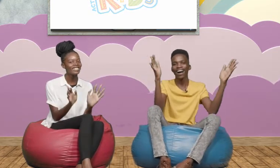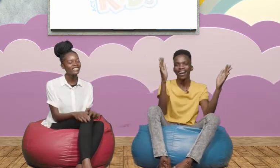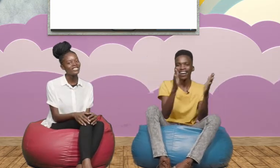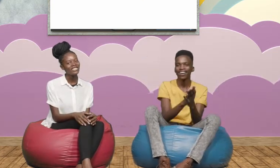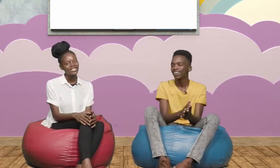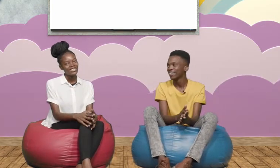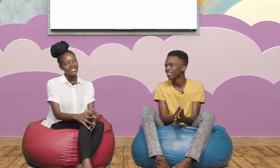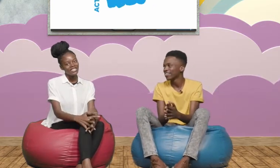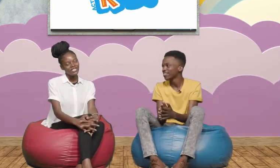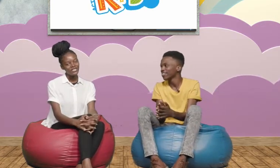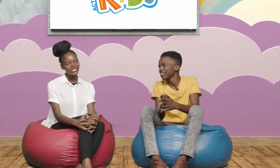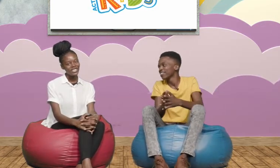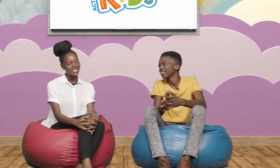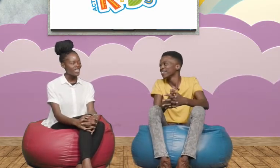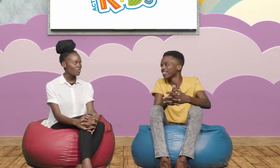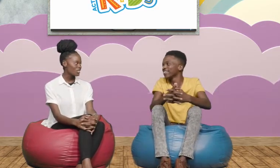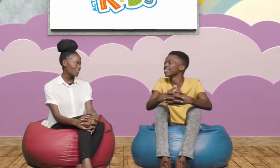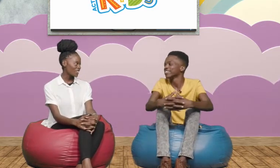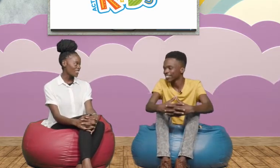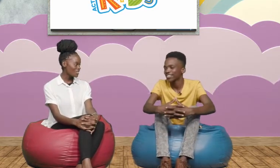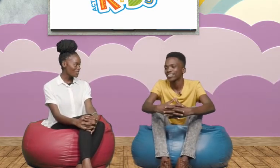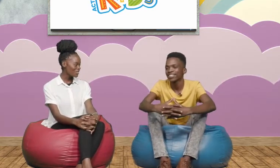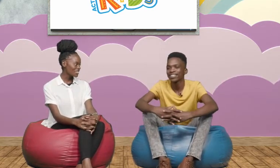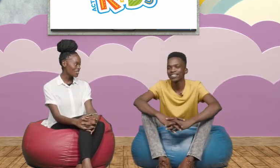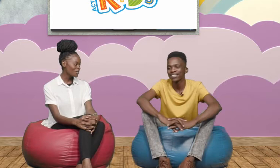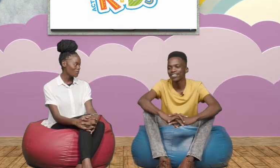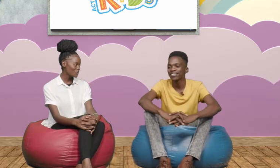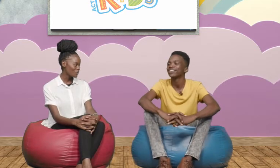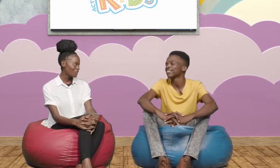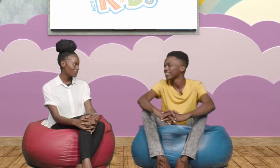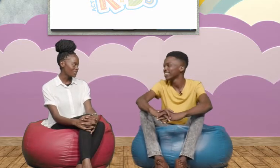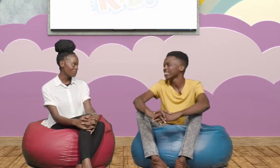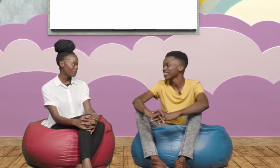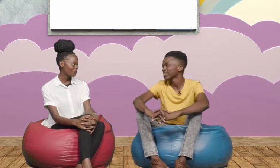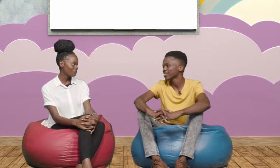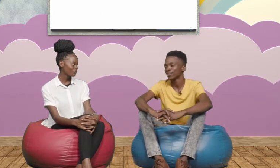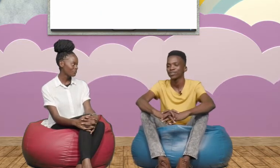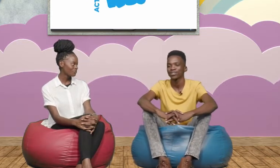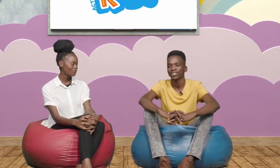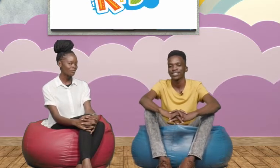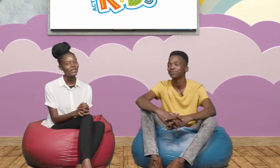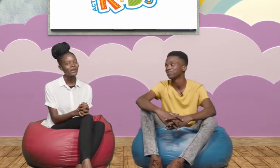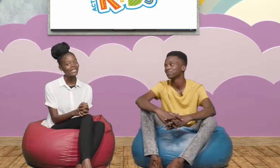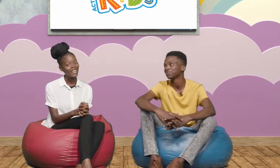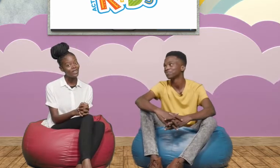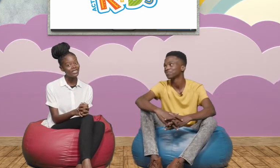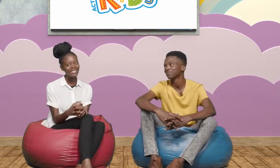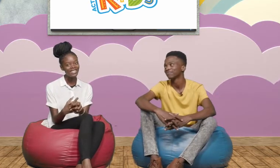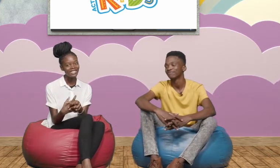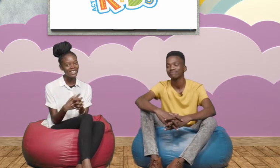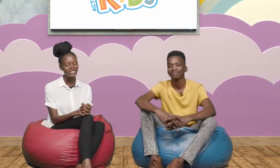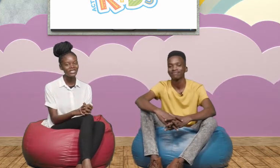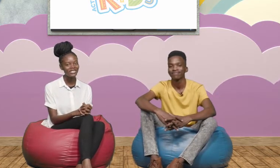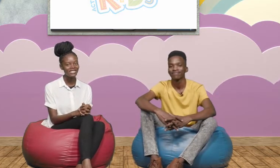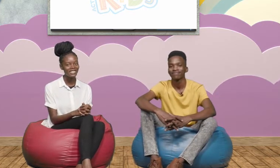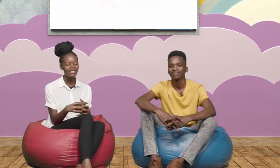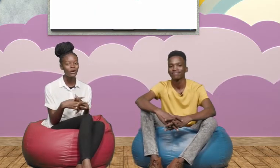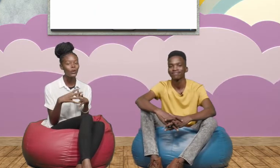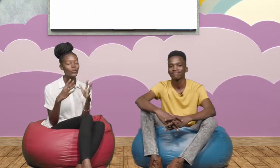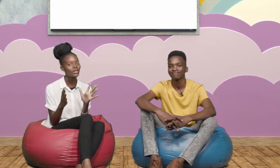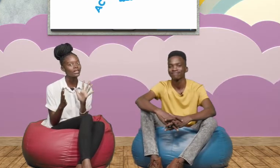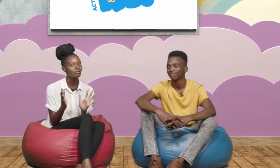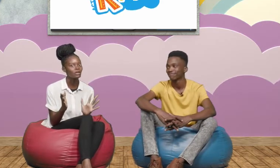are. Whew, that was great. Thank you for singing with me, Fano. Thank you. Well, now, let's head on to see